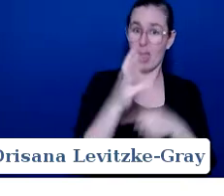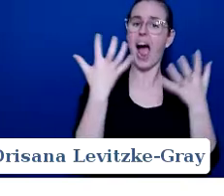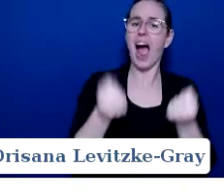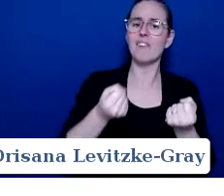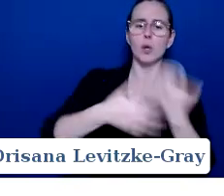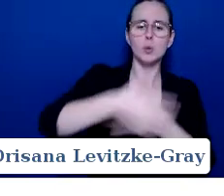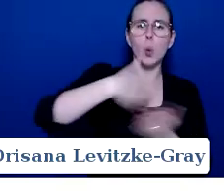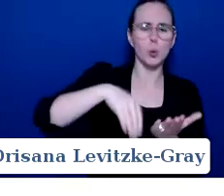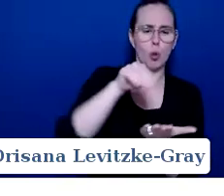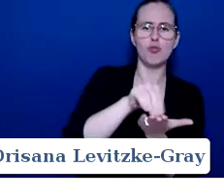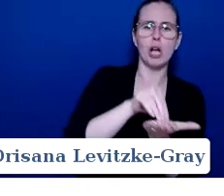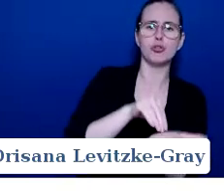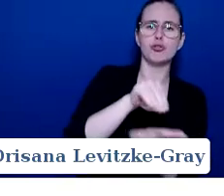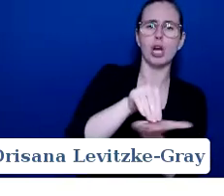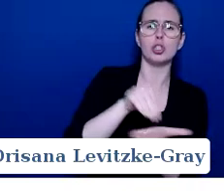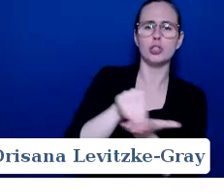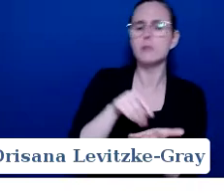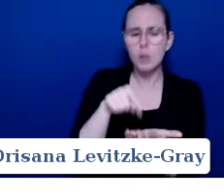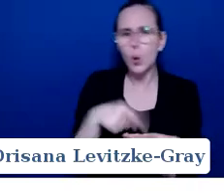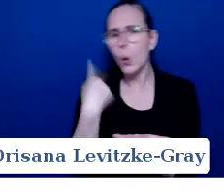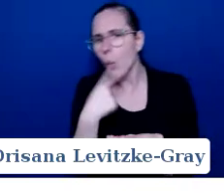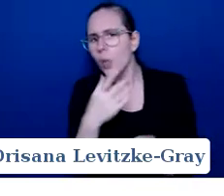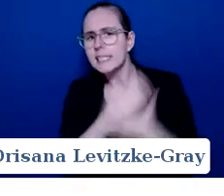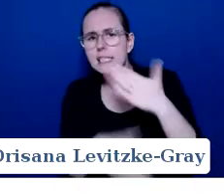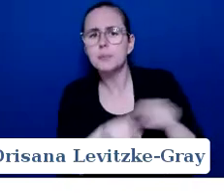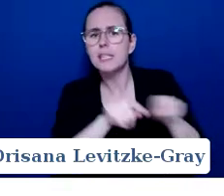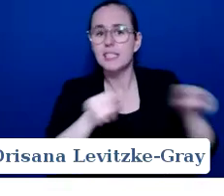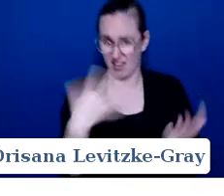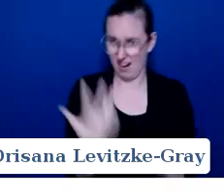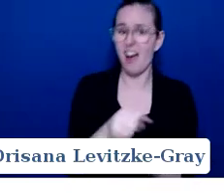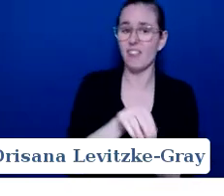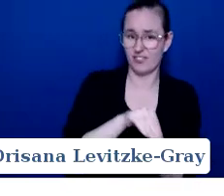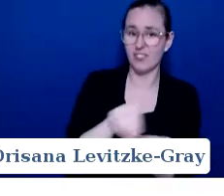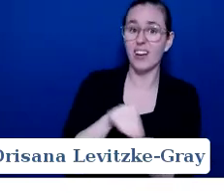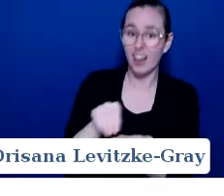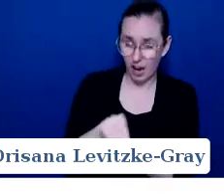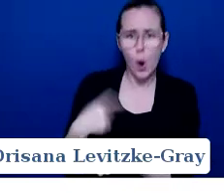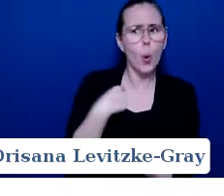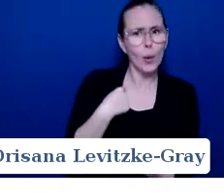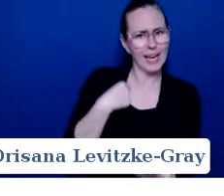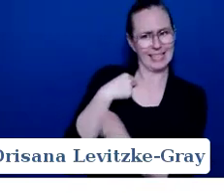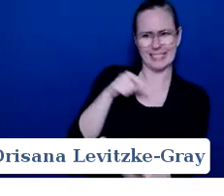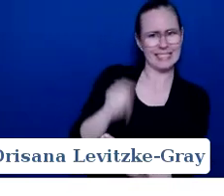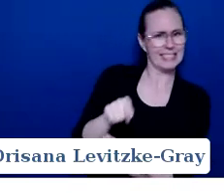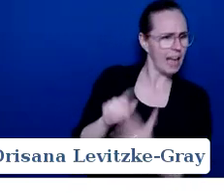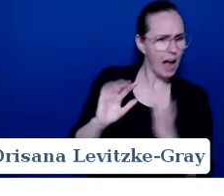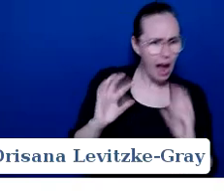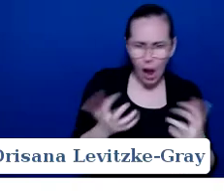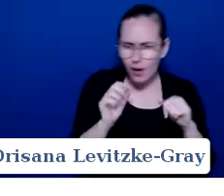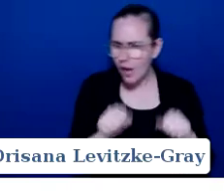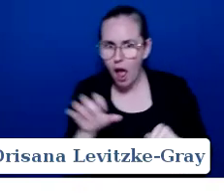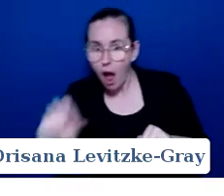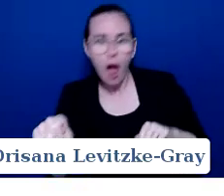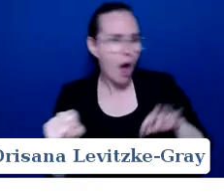questions, we started to identify the person with potential disability inside of the social registry. This project allowed